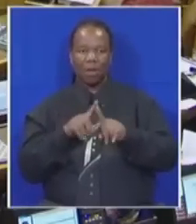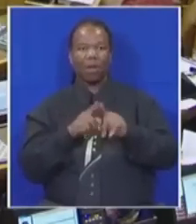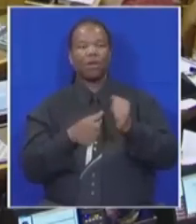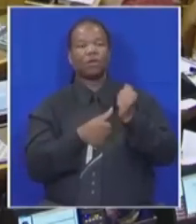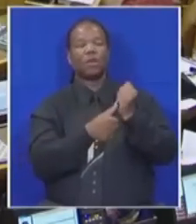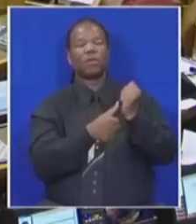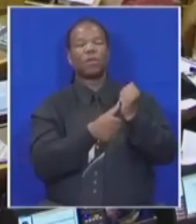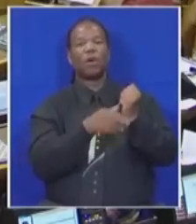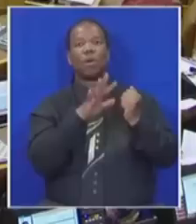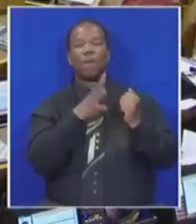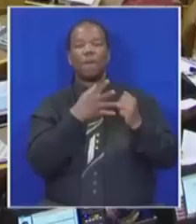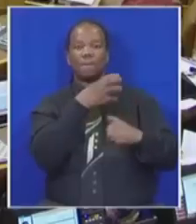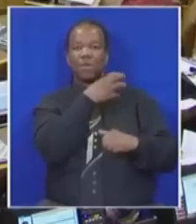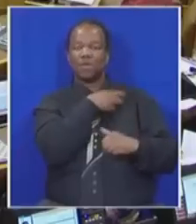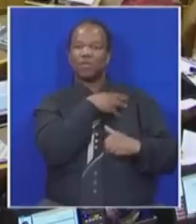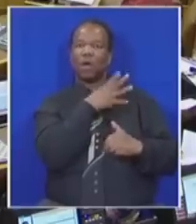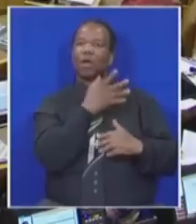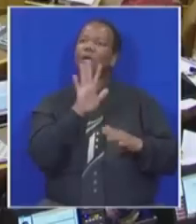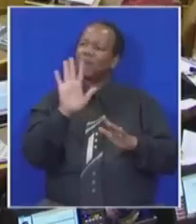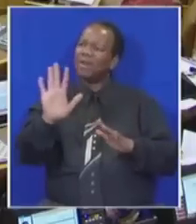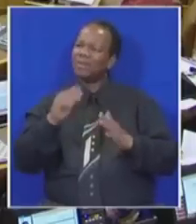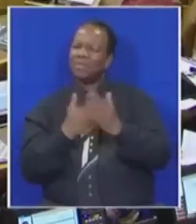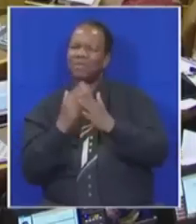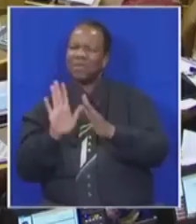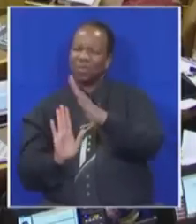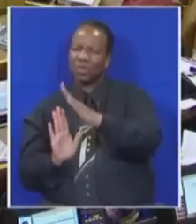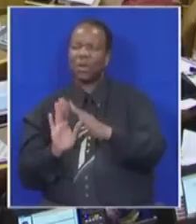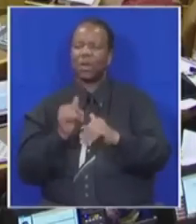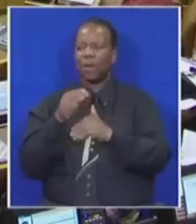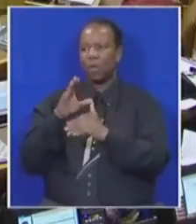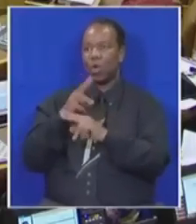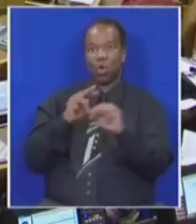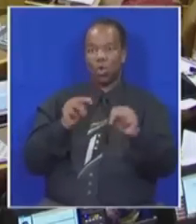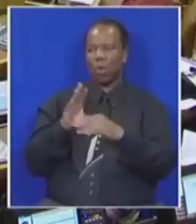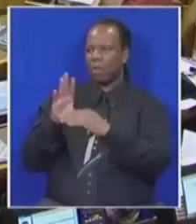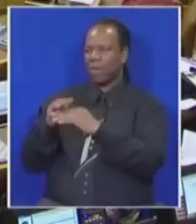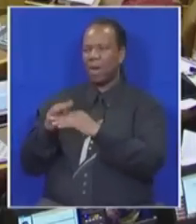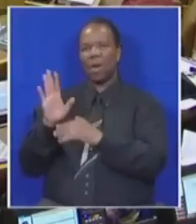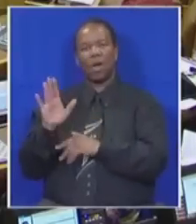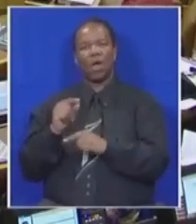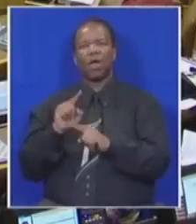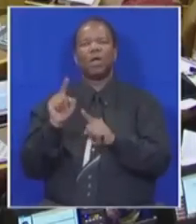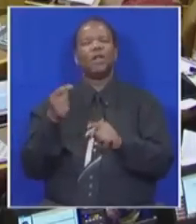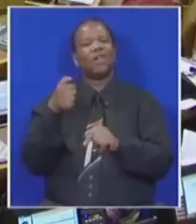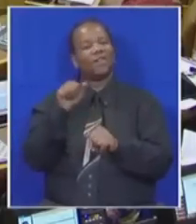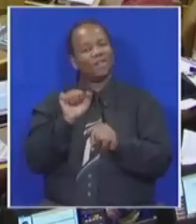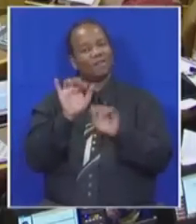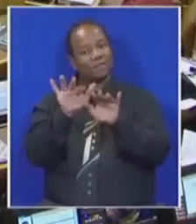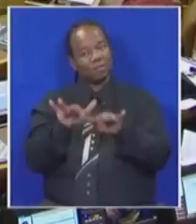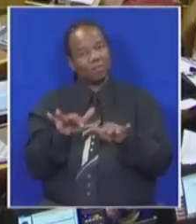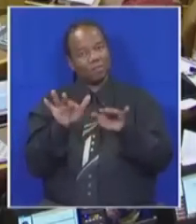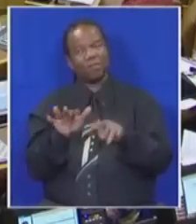know okay. that this... No, let me finish, please. No, this House Honorable Member. Honorable Member. That this House...